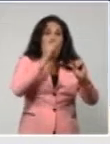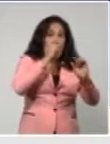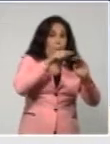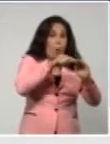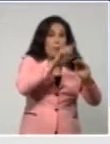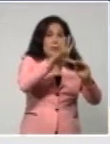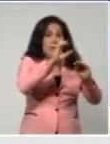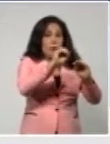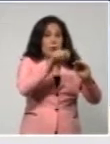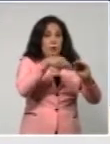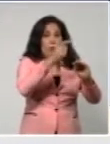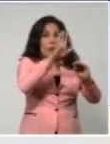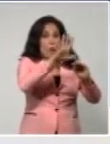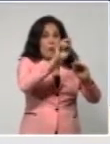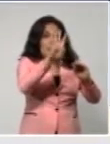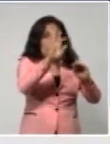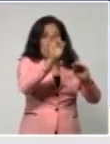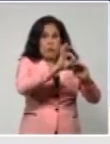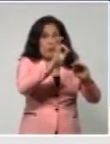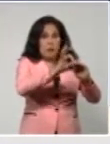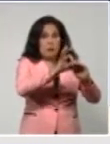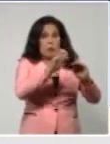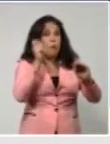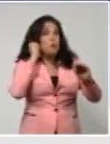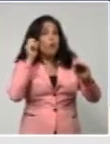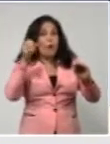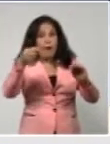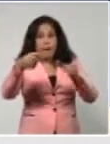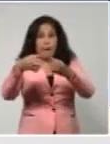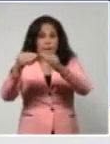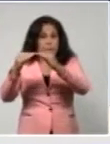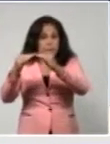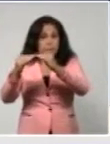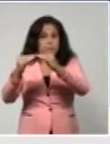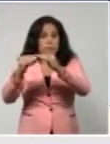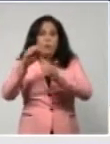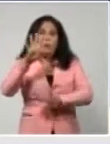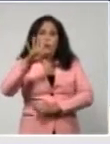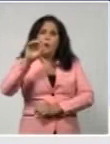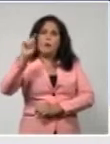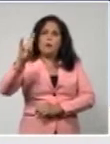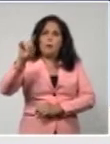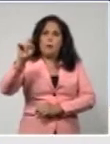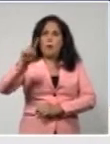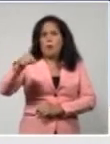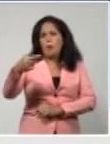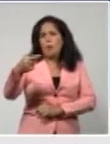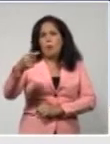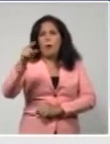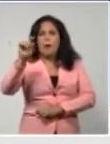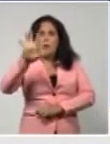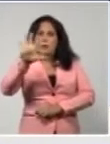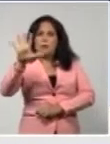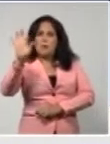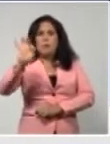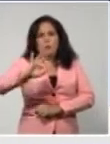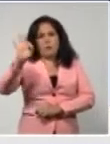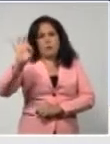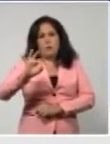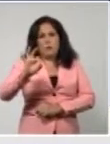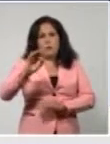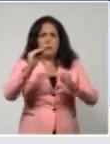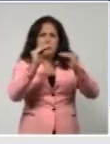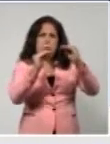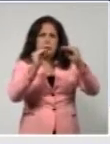virus than women, but not by much, accounting for 50.45%, while females